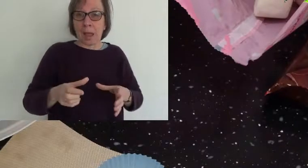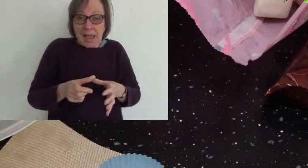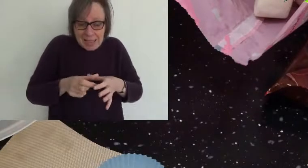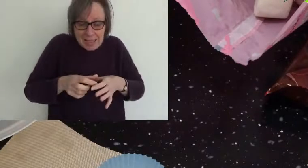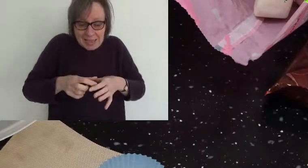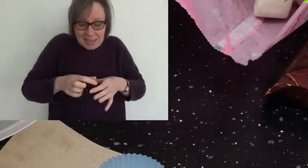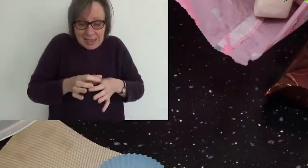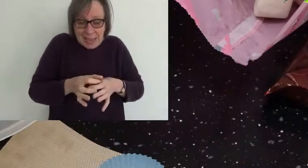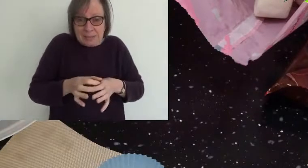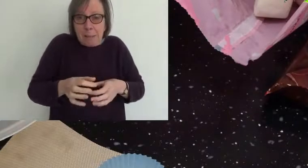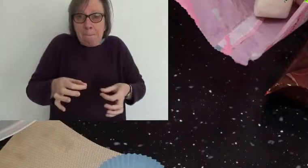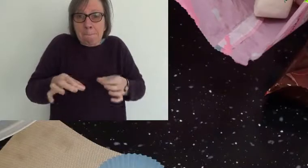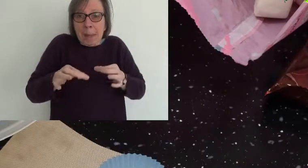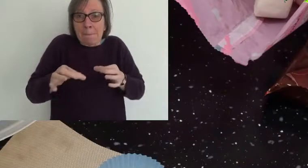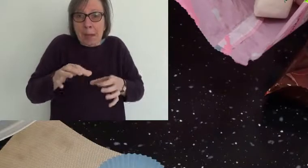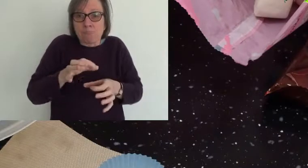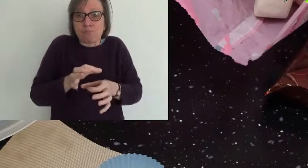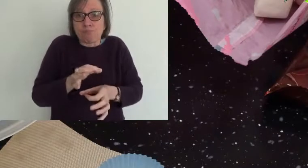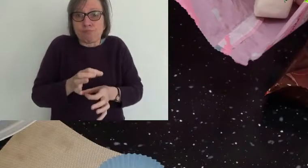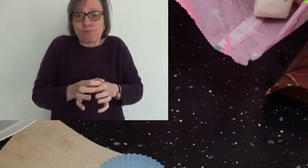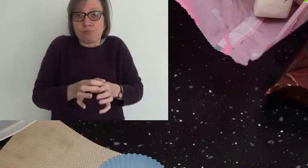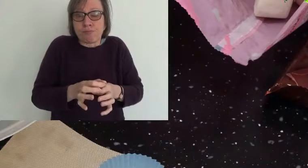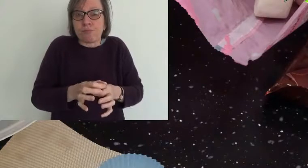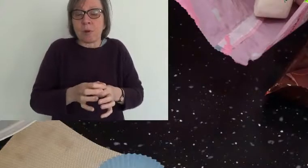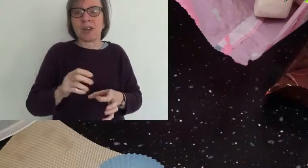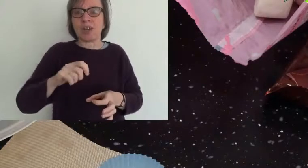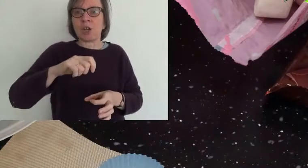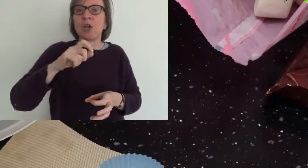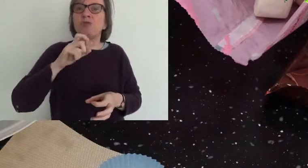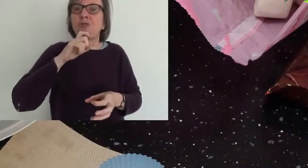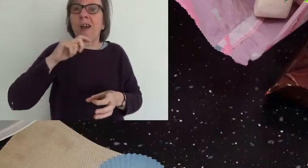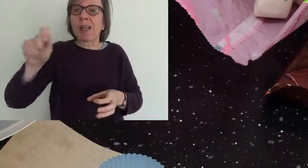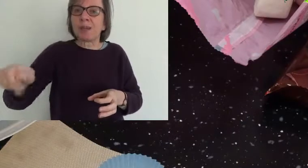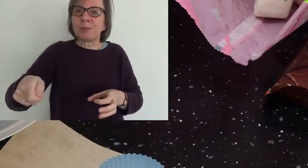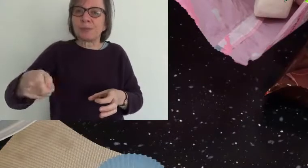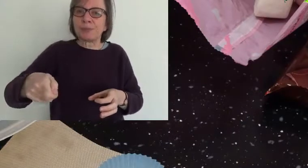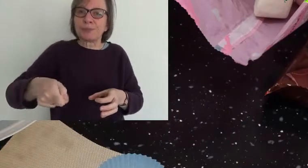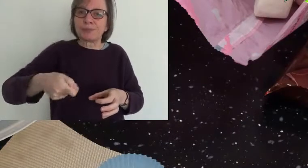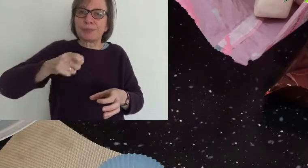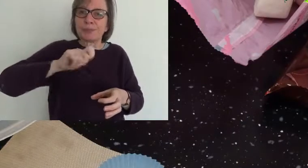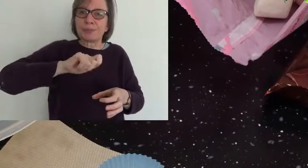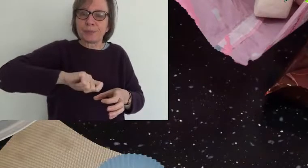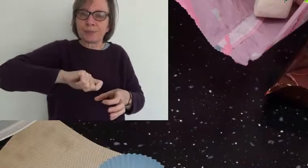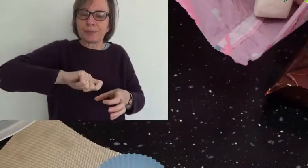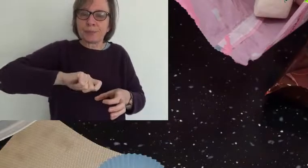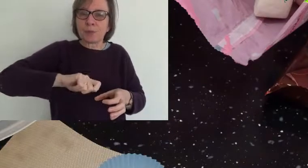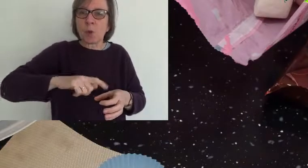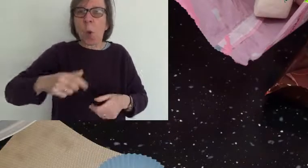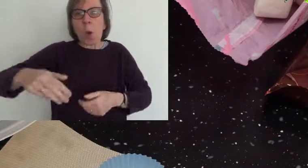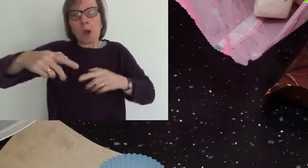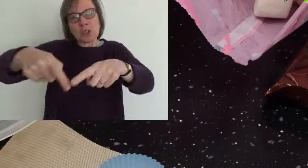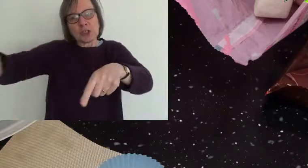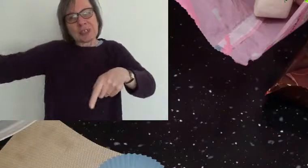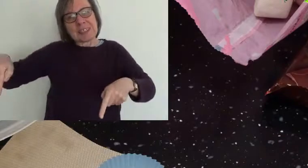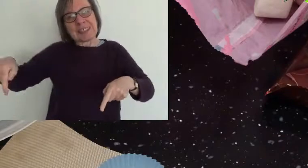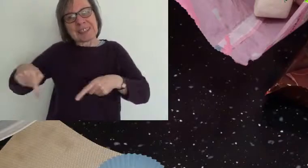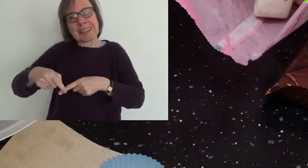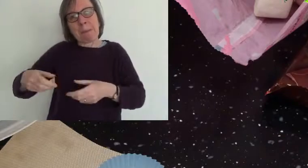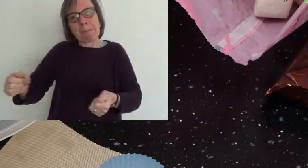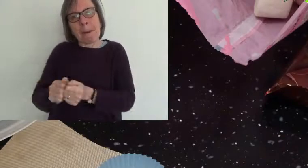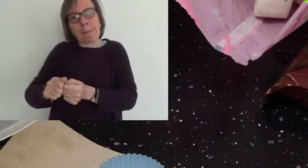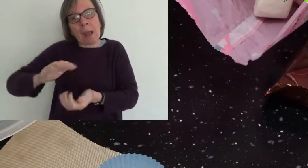a little cake case, if you've got any, or just put it onto a baking sheet or some greaseproof